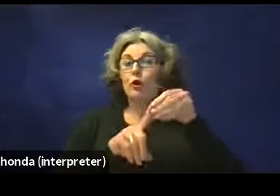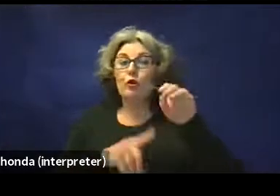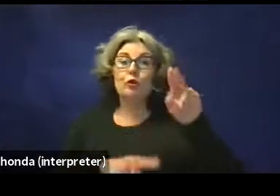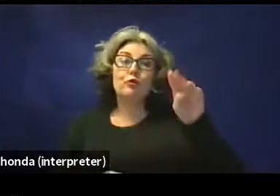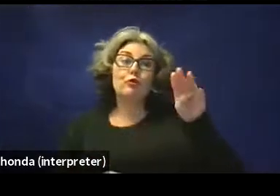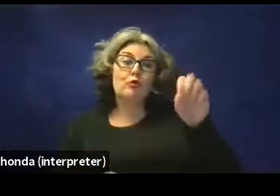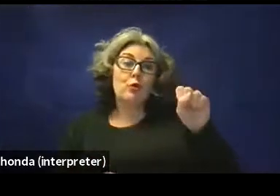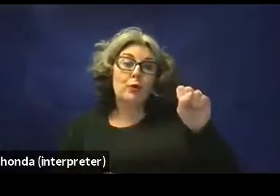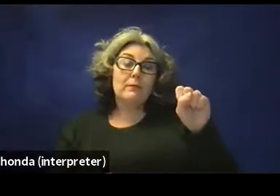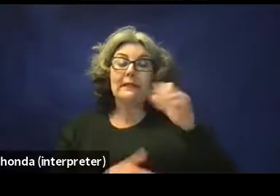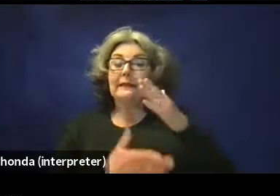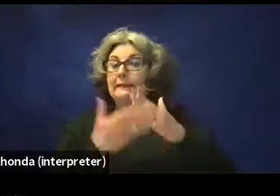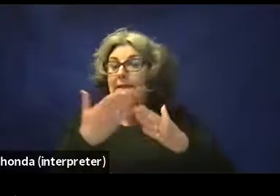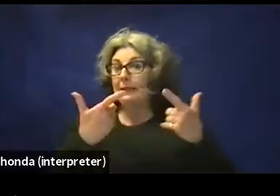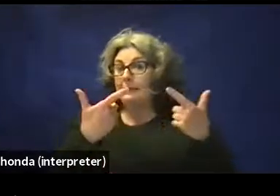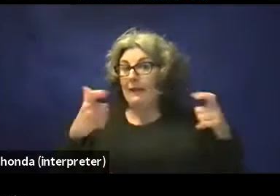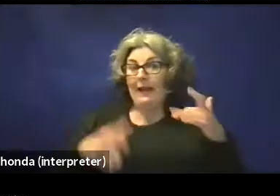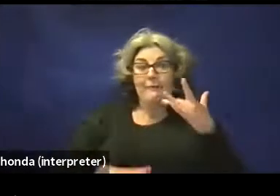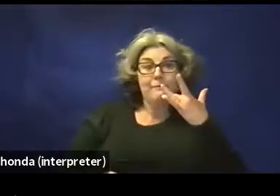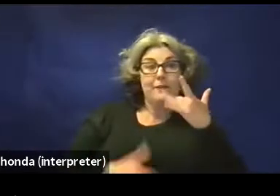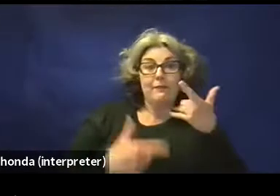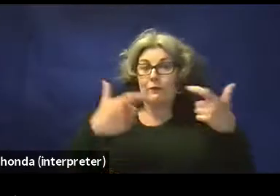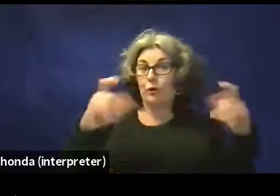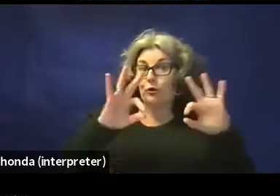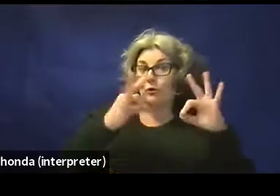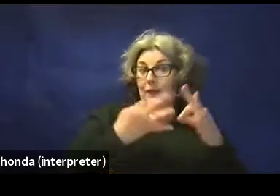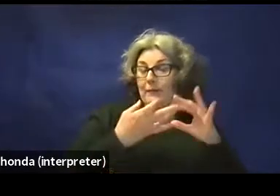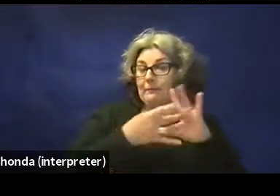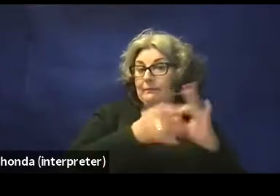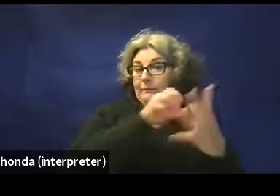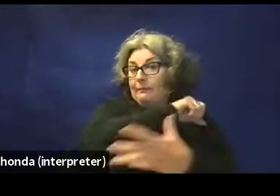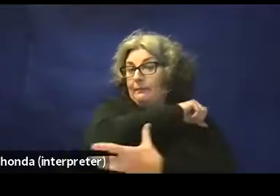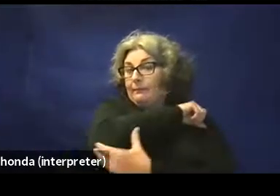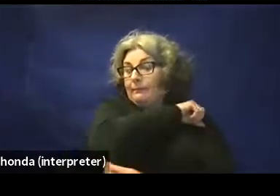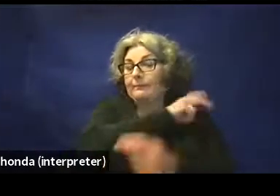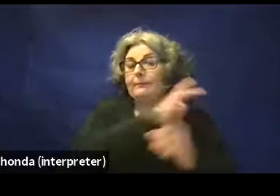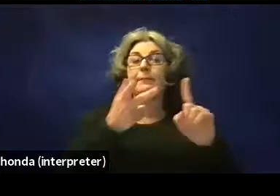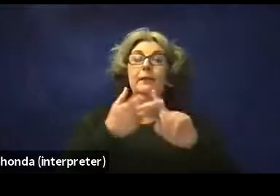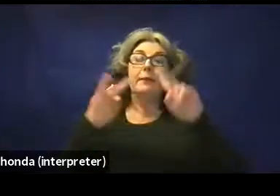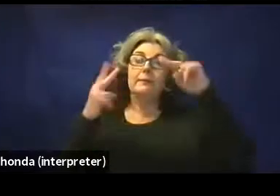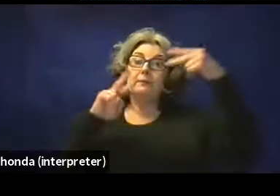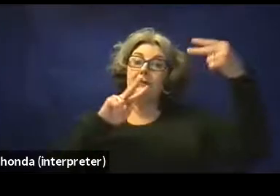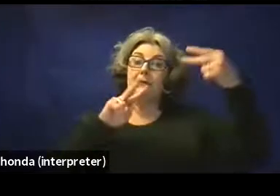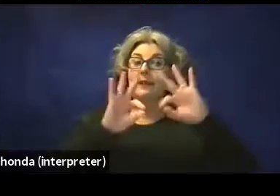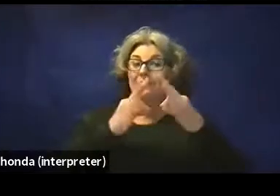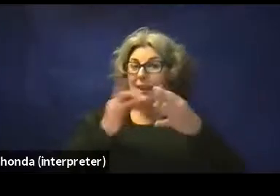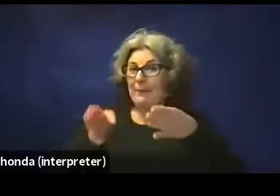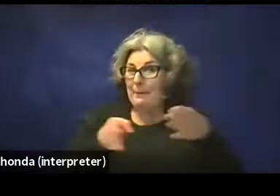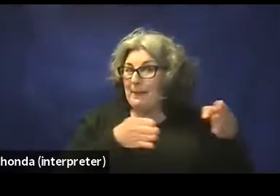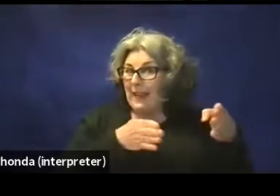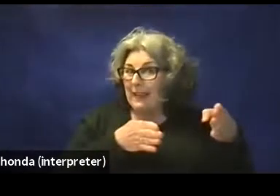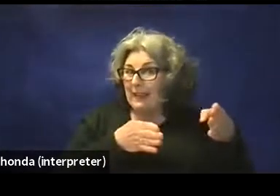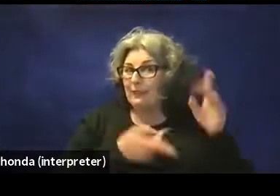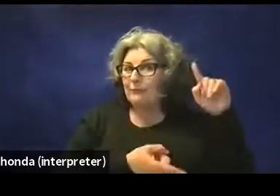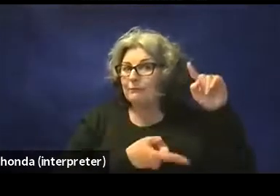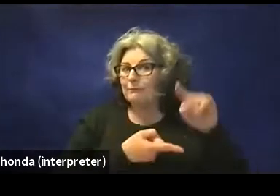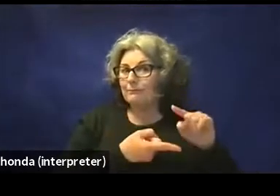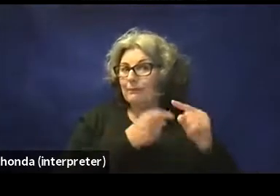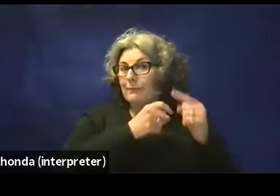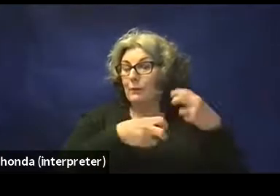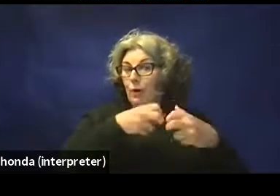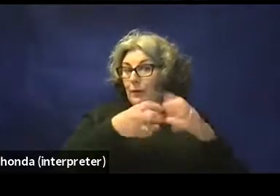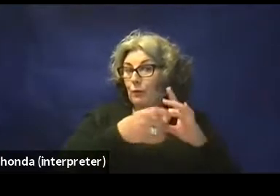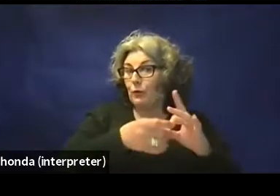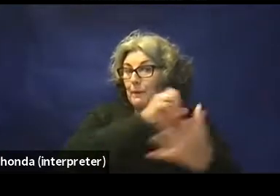larger families can engender poverty. Dispelling myths and misconceptions about family planning is the first step to mitigating the poverty